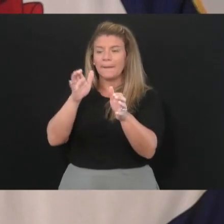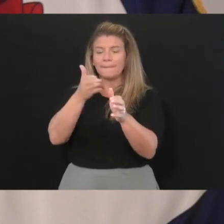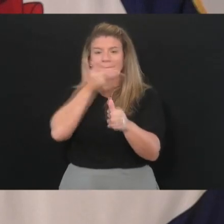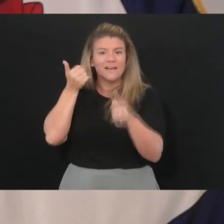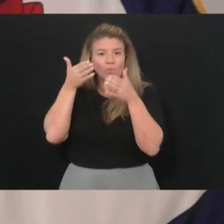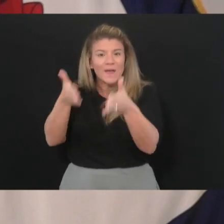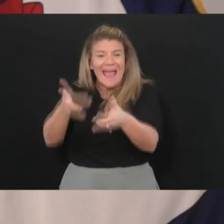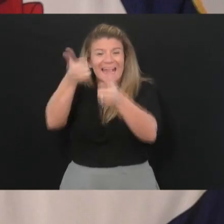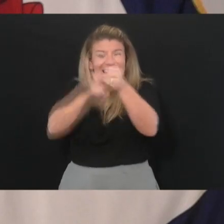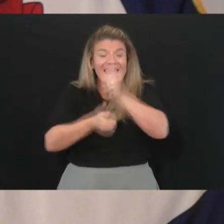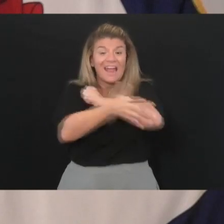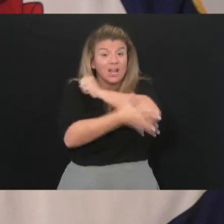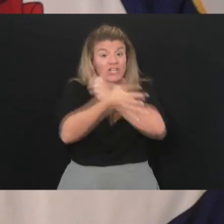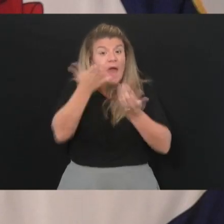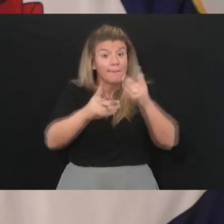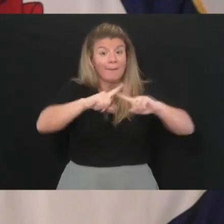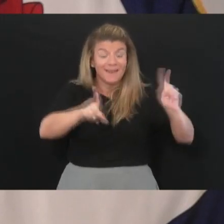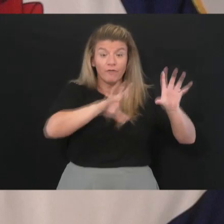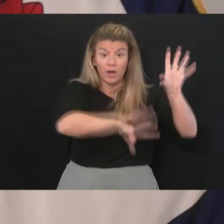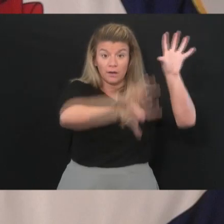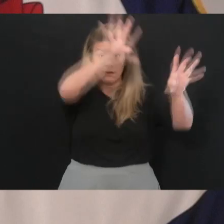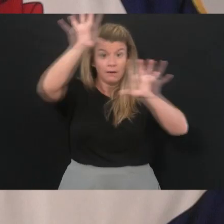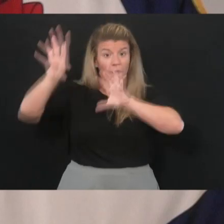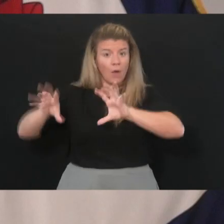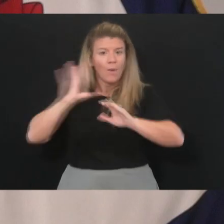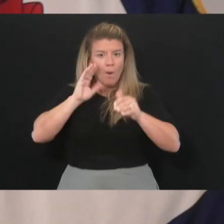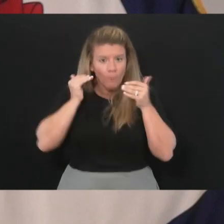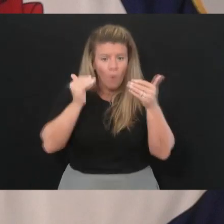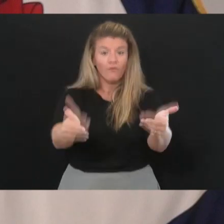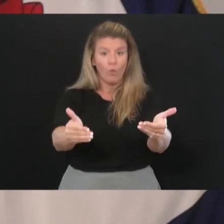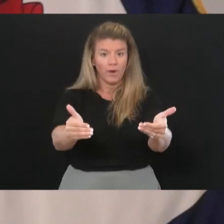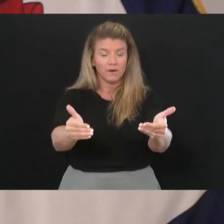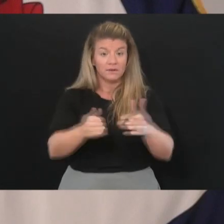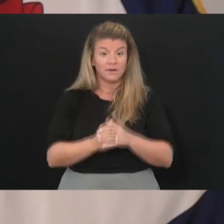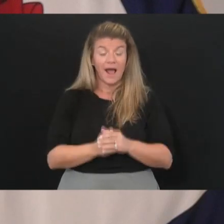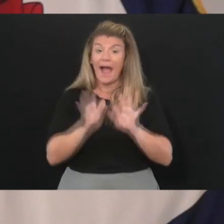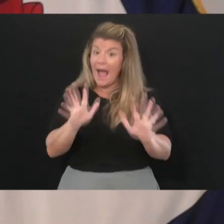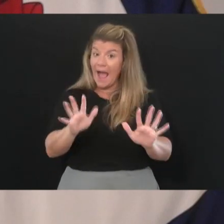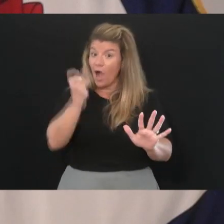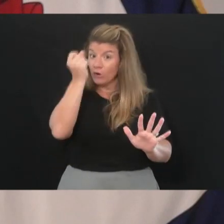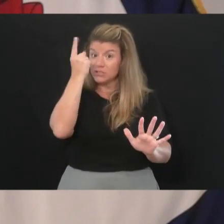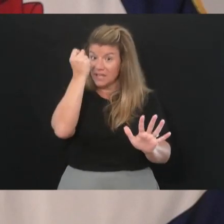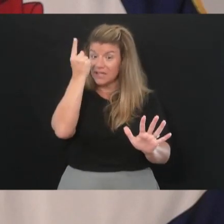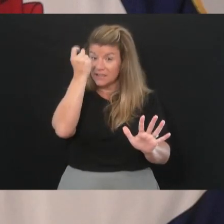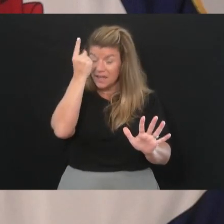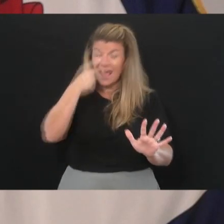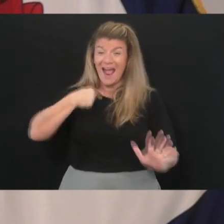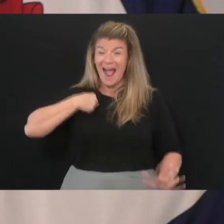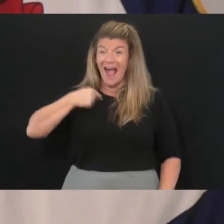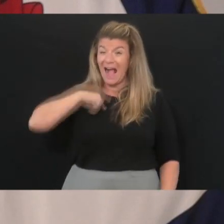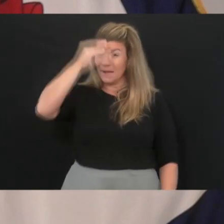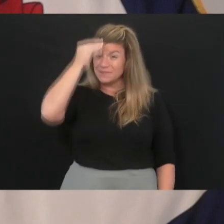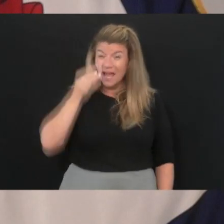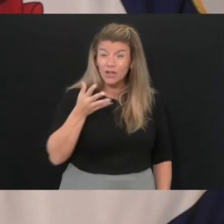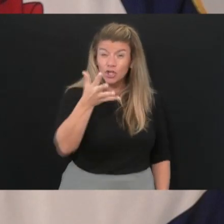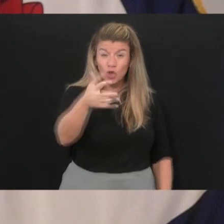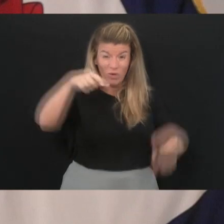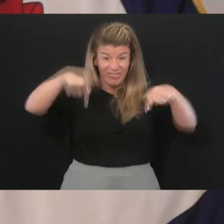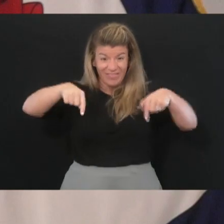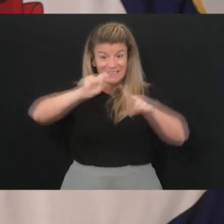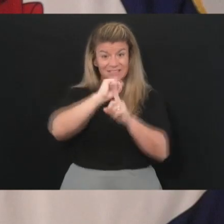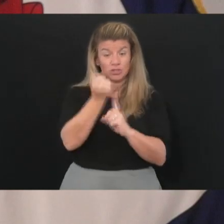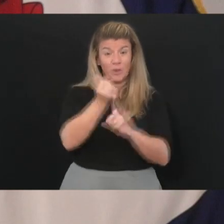county basis, and we're going to move forward in that way too. I'm telling you, this situation